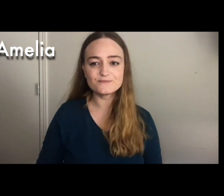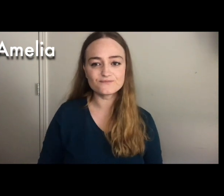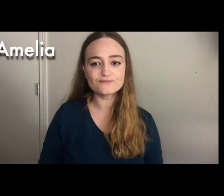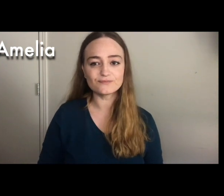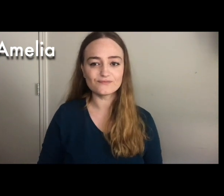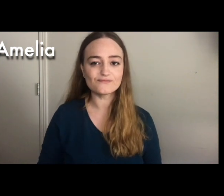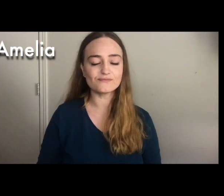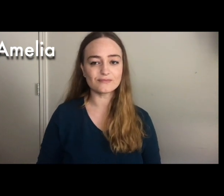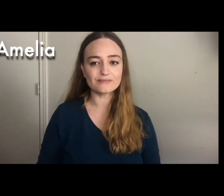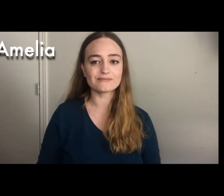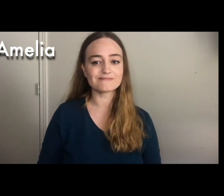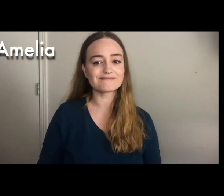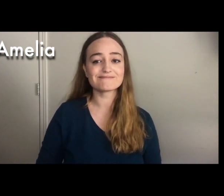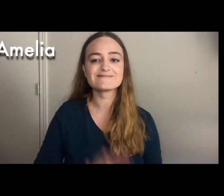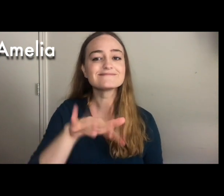Hey, hey.